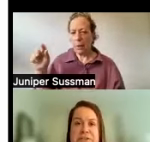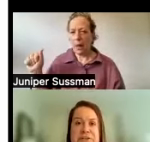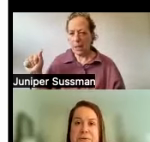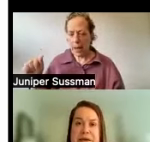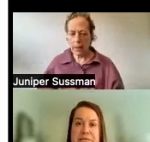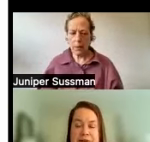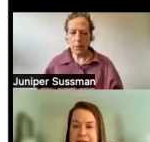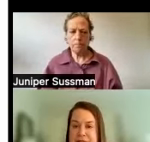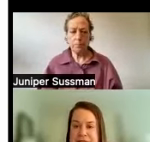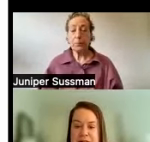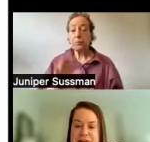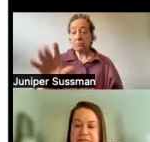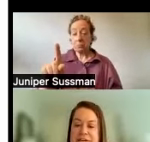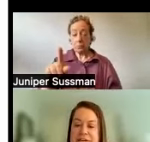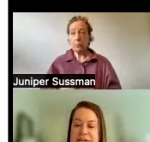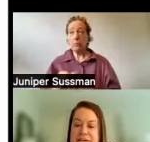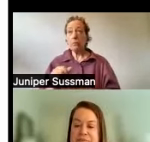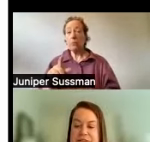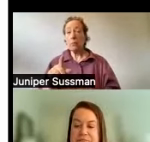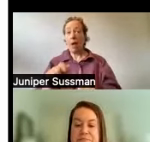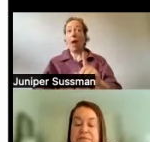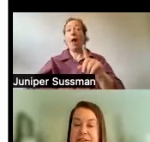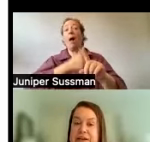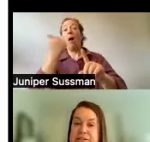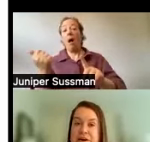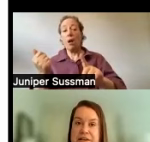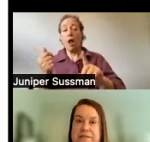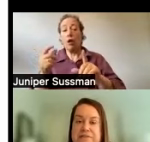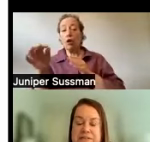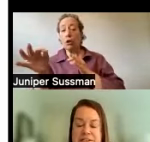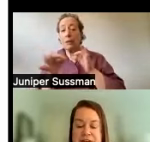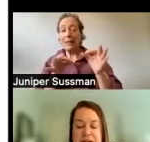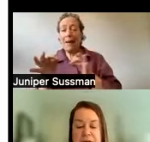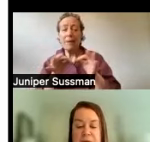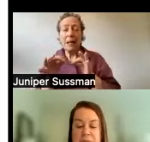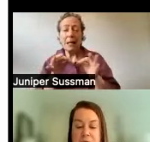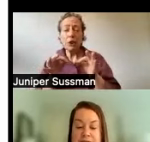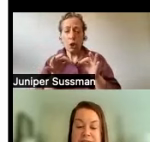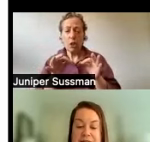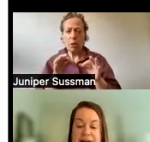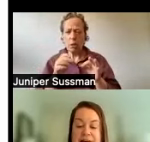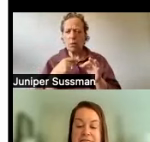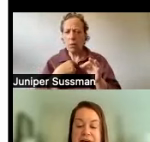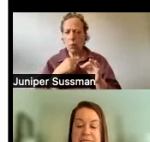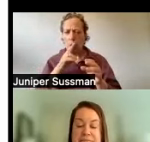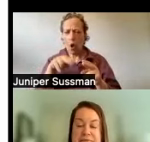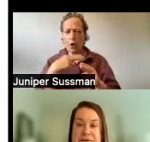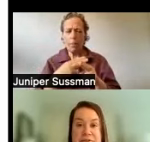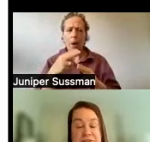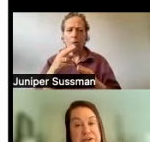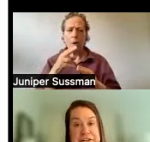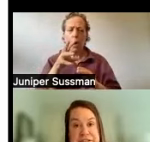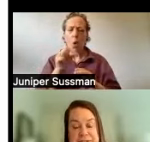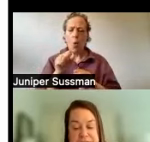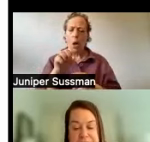will just note that one of the other definitions that we briefly touched on in that first session was that of